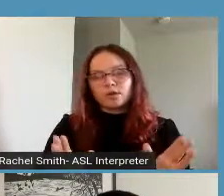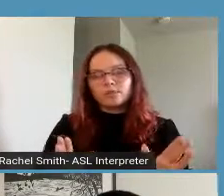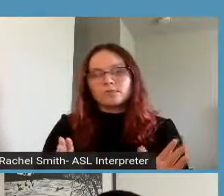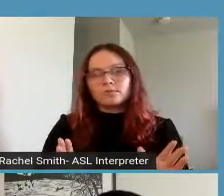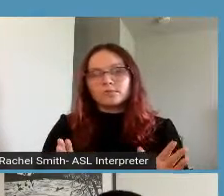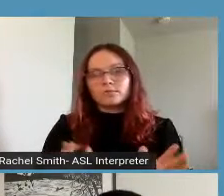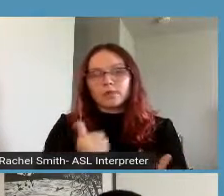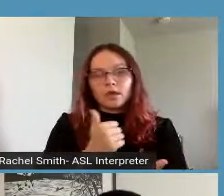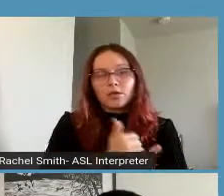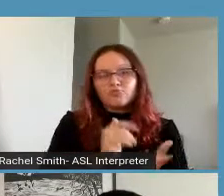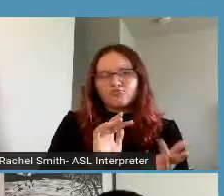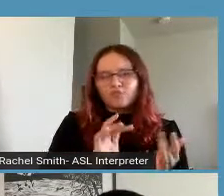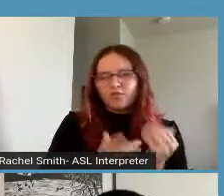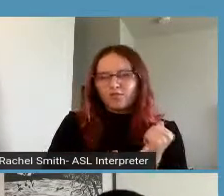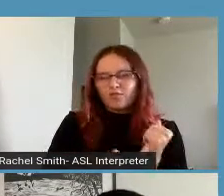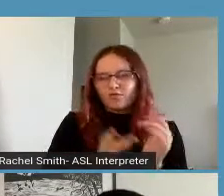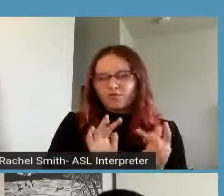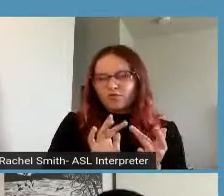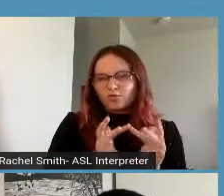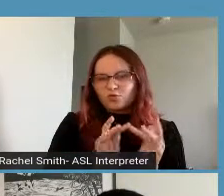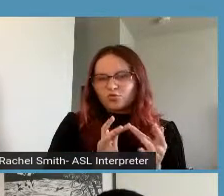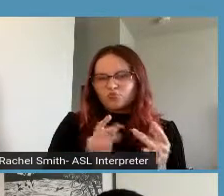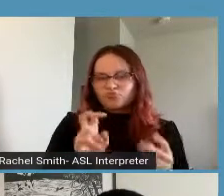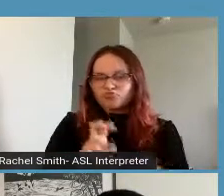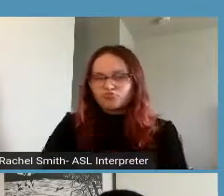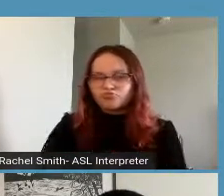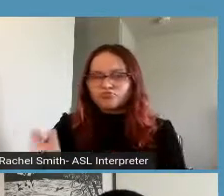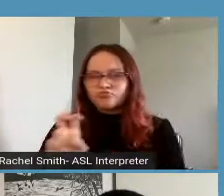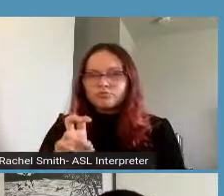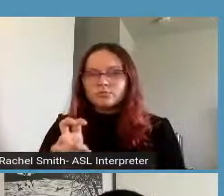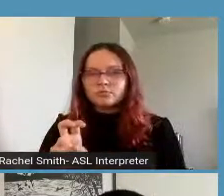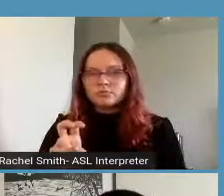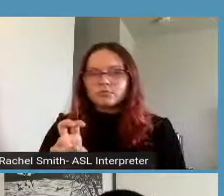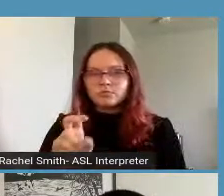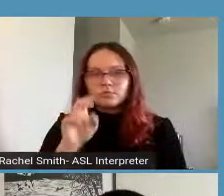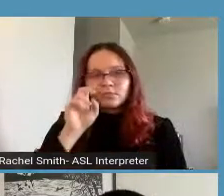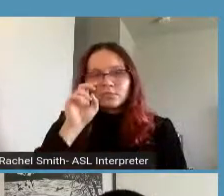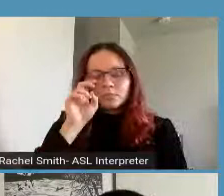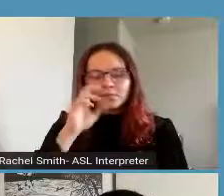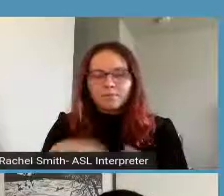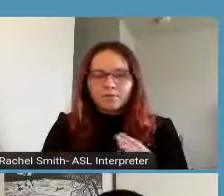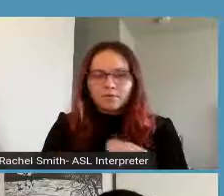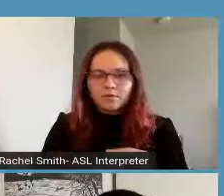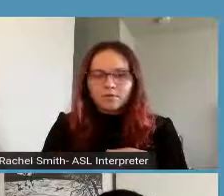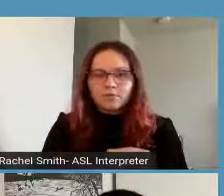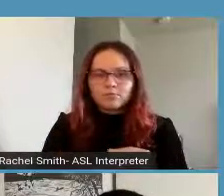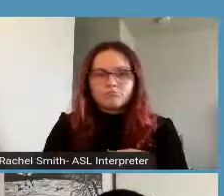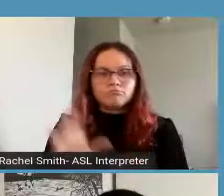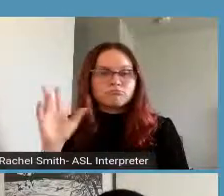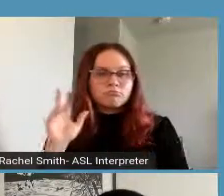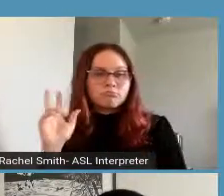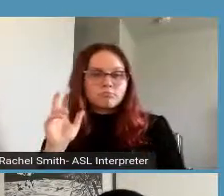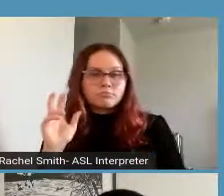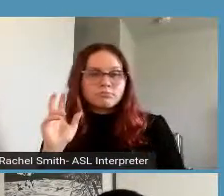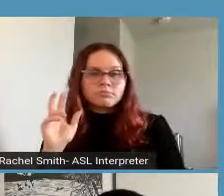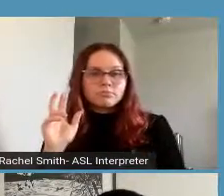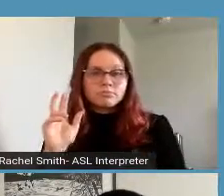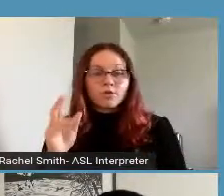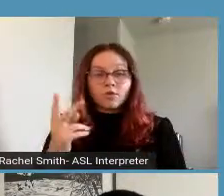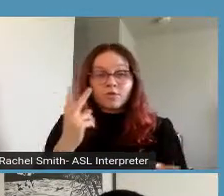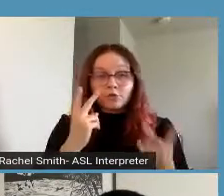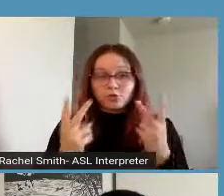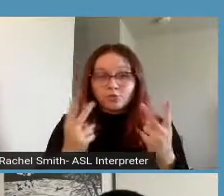virtual tour, a self-guided tour that included audio components and visual